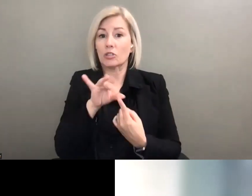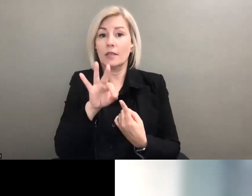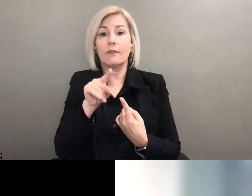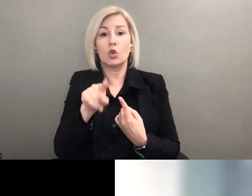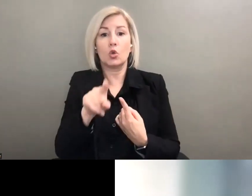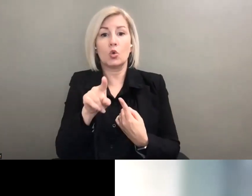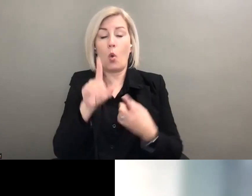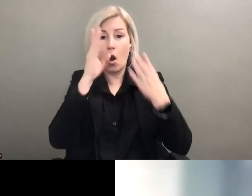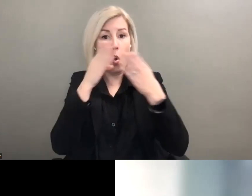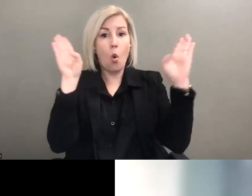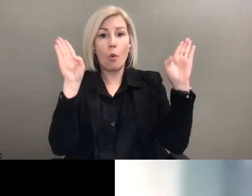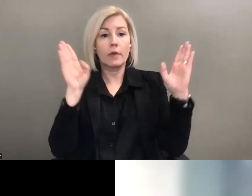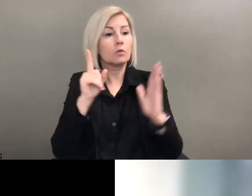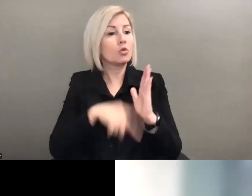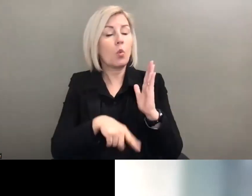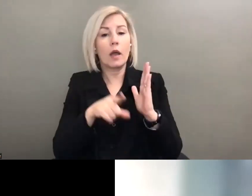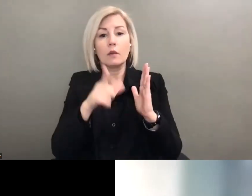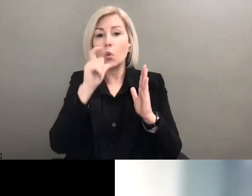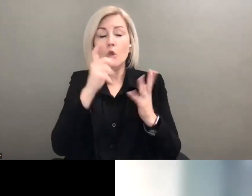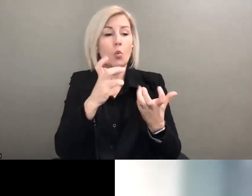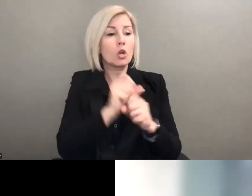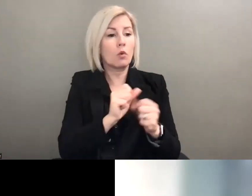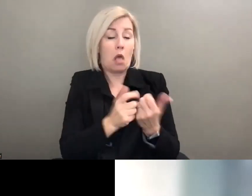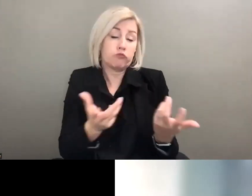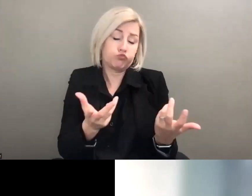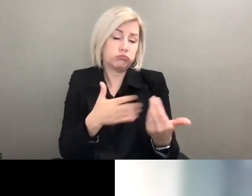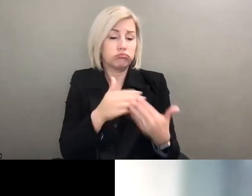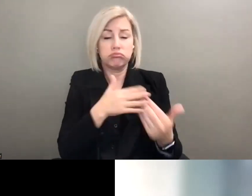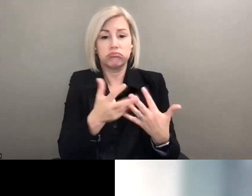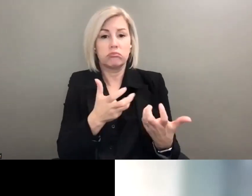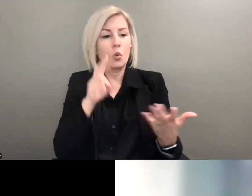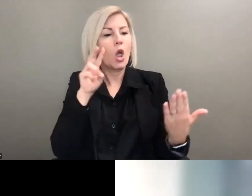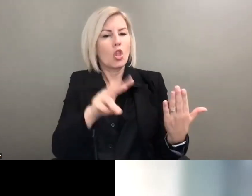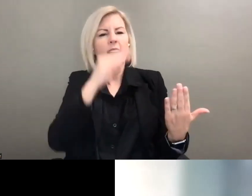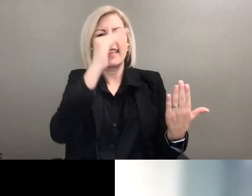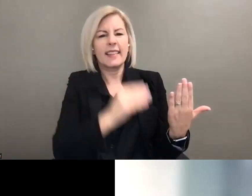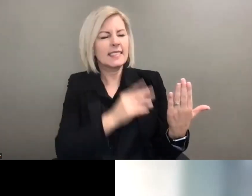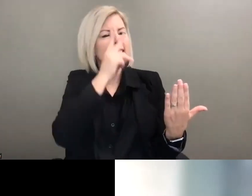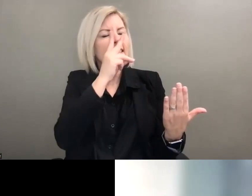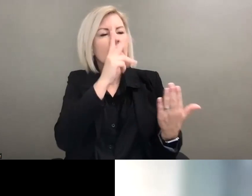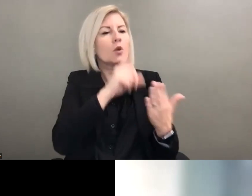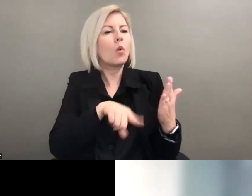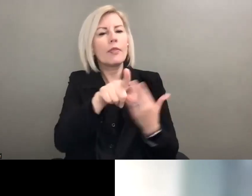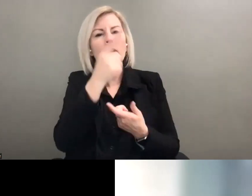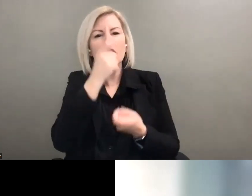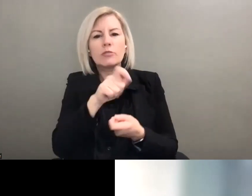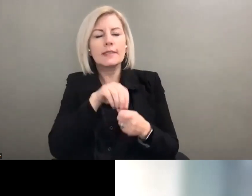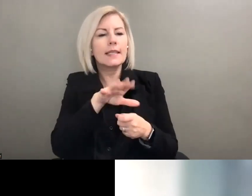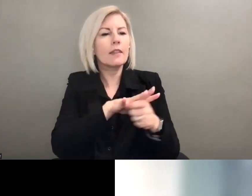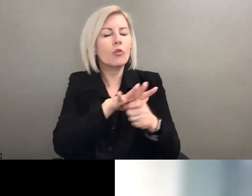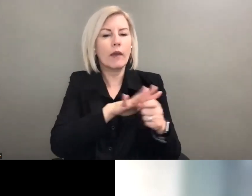are open to what artists you'd like to work with. You can check out the project and development listing, see what other people are interested in the